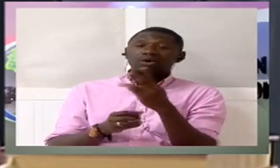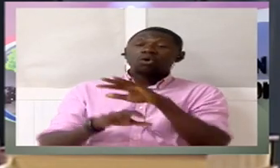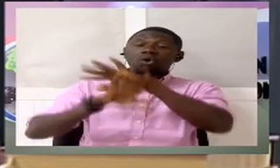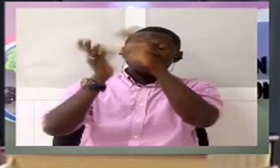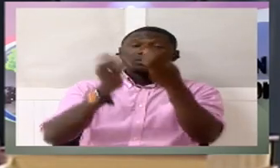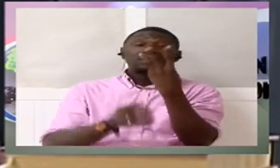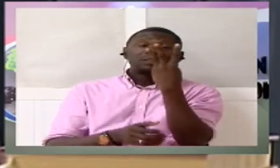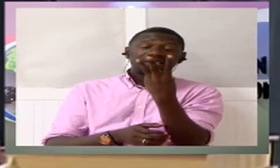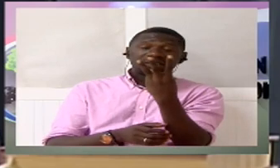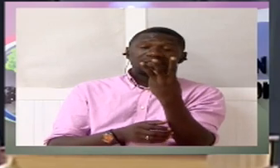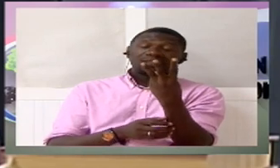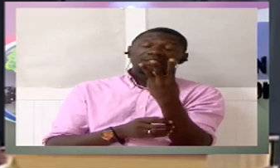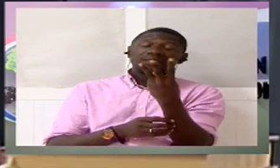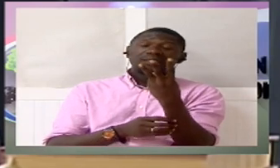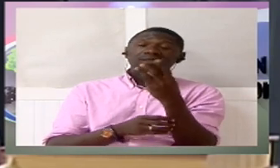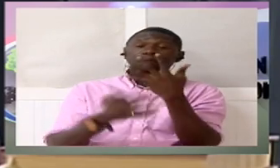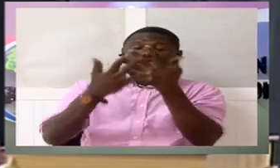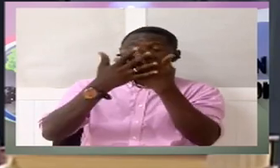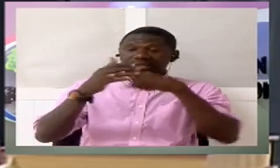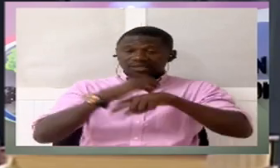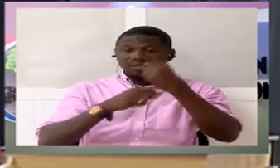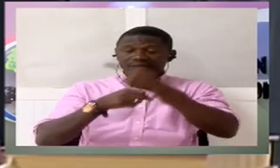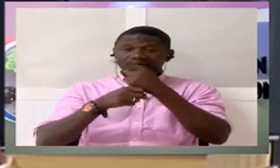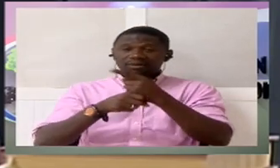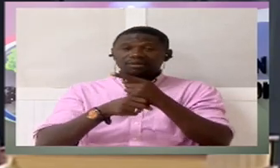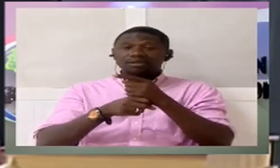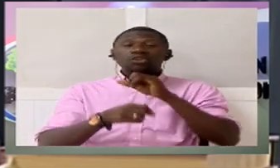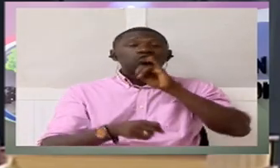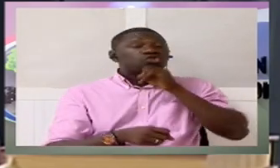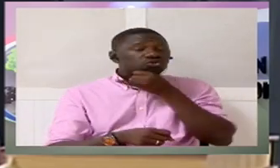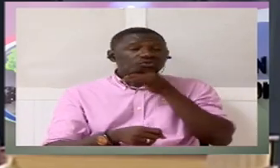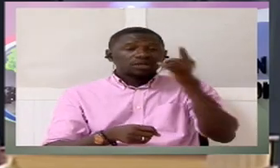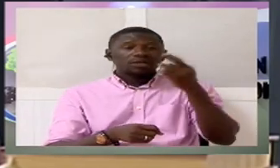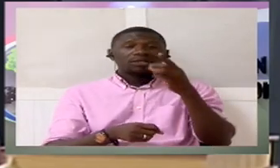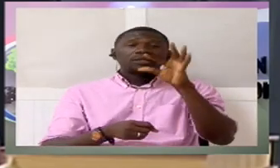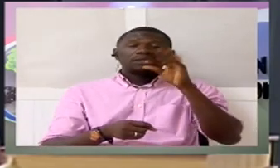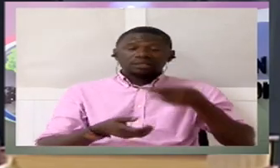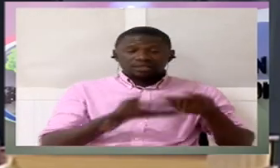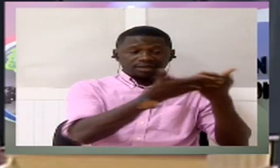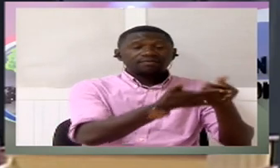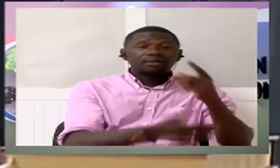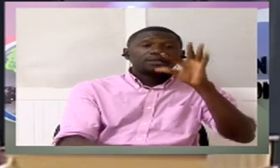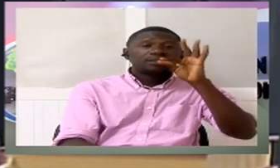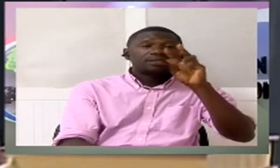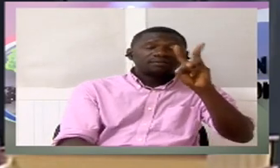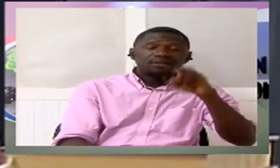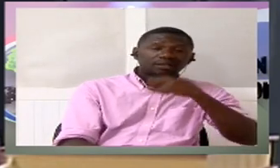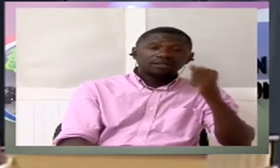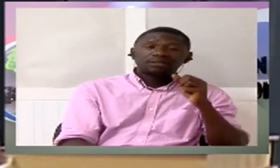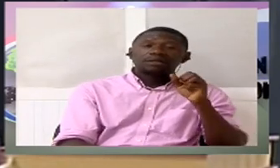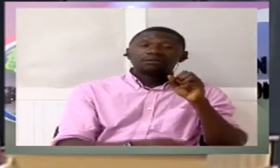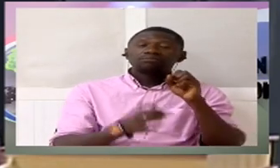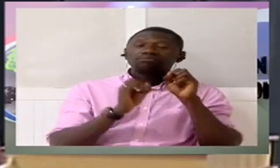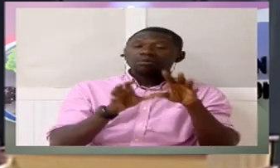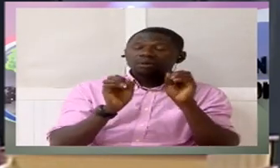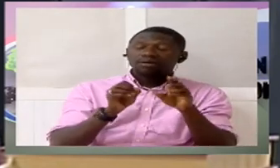Joshua. Television on amplifier. A television and an amplifier. Mile two. Television on amplifier. Television and